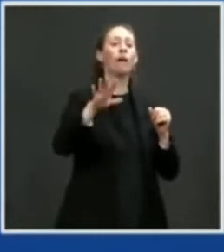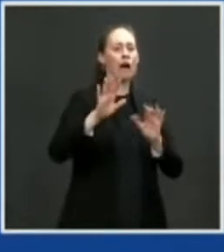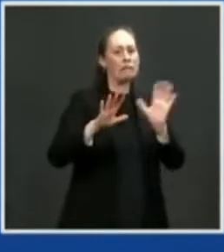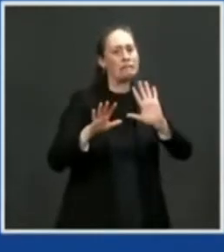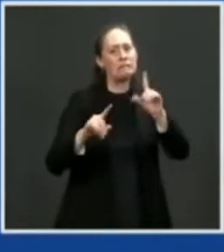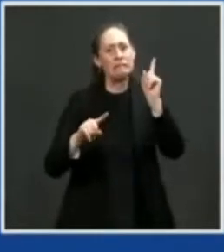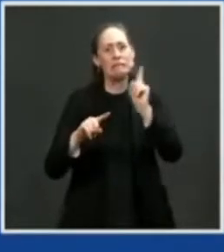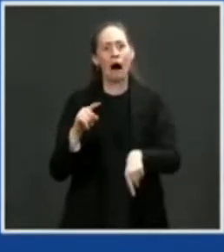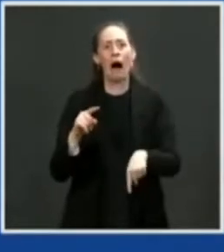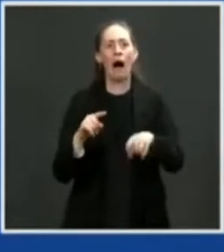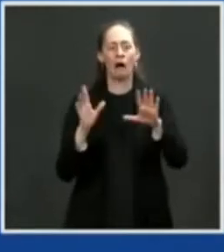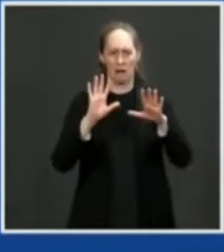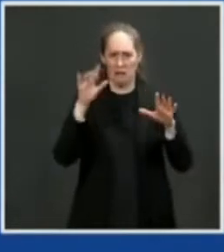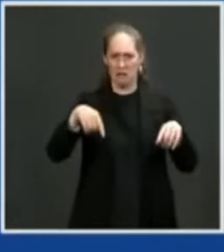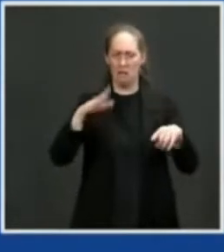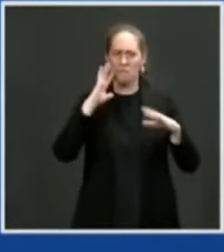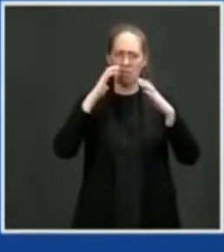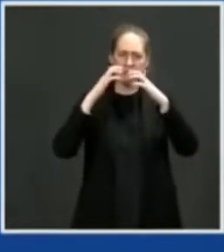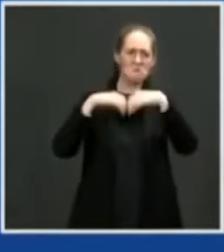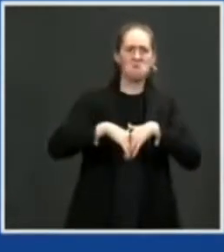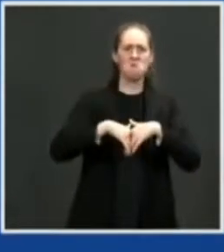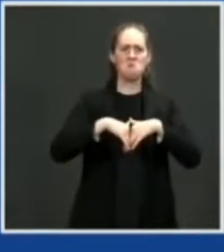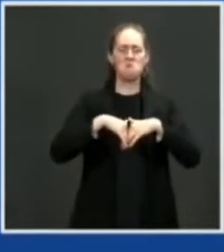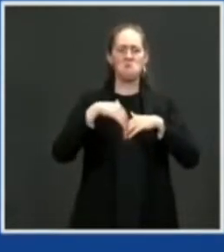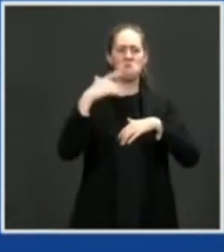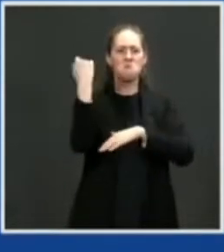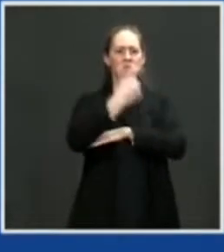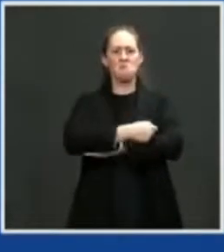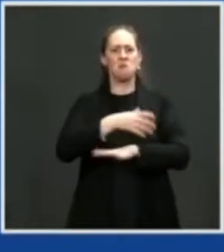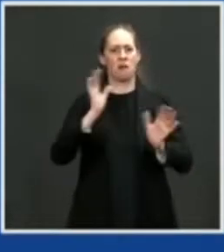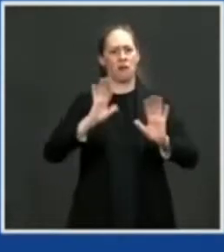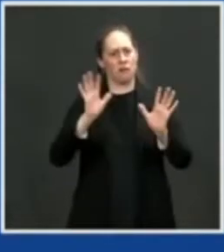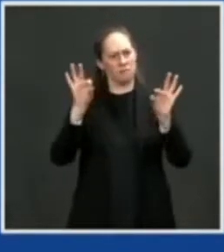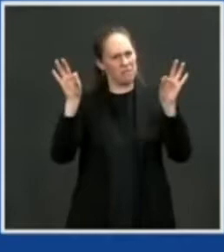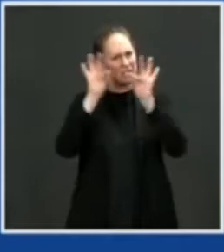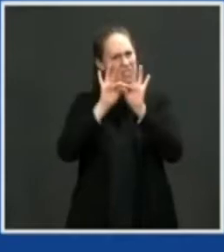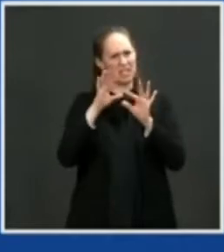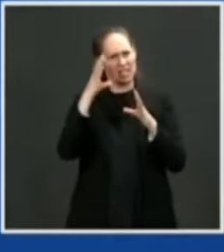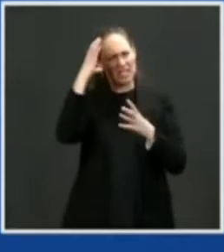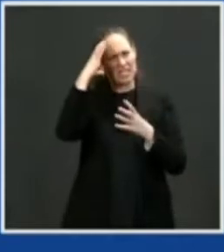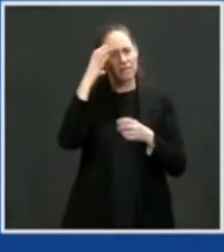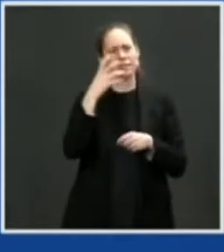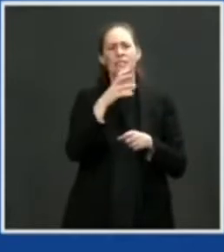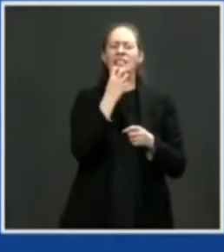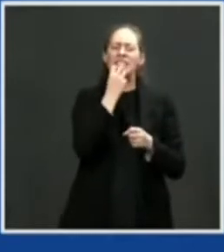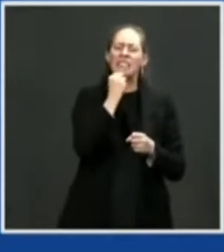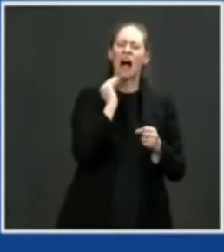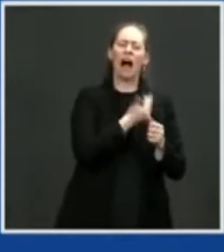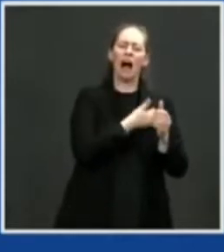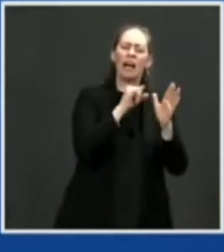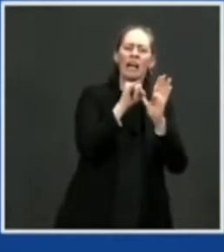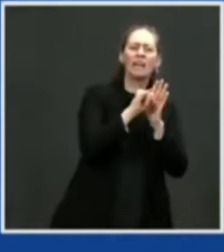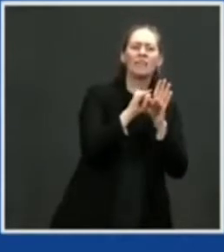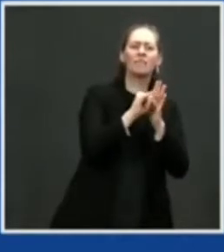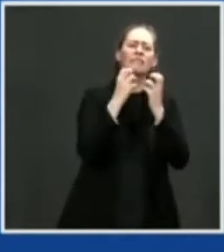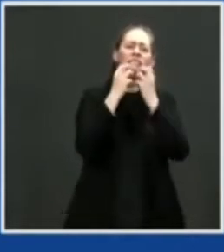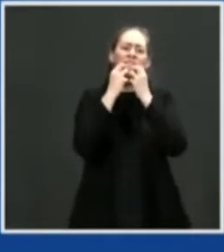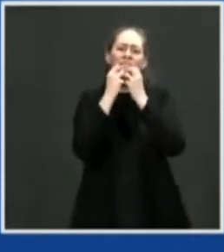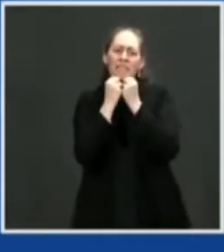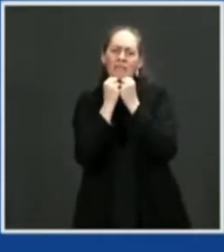our legitimacy around the world. It's who we are. He walked So, away and just put on I see tariffs and stiff threatened them